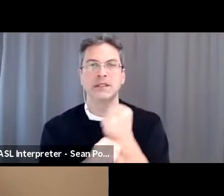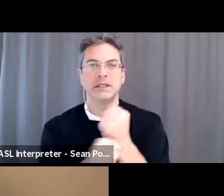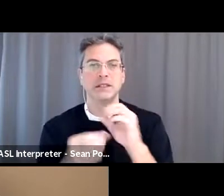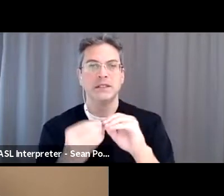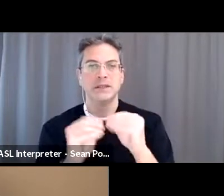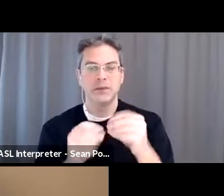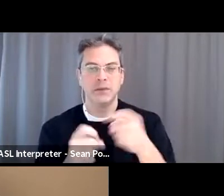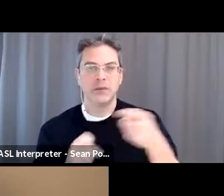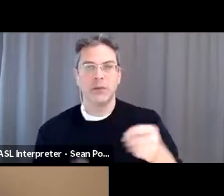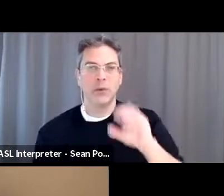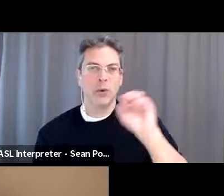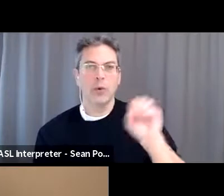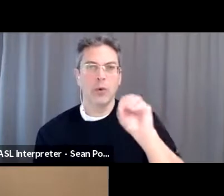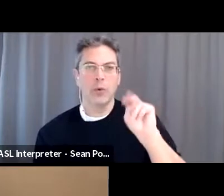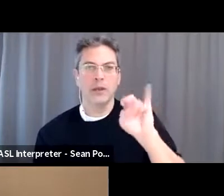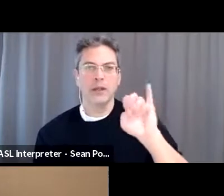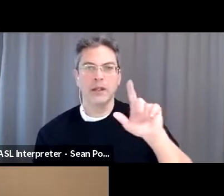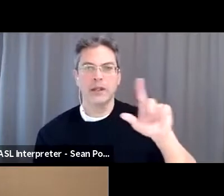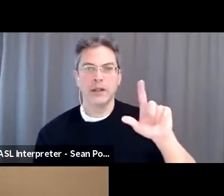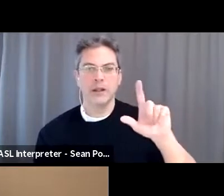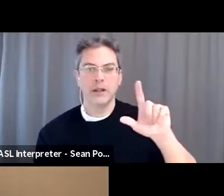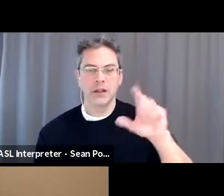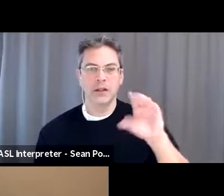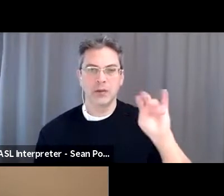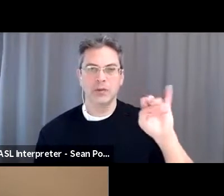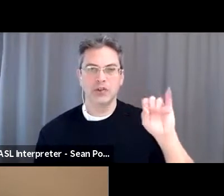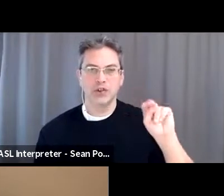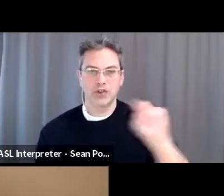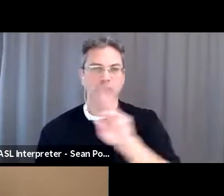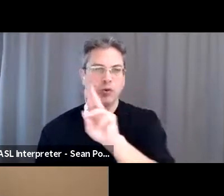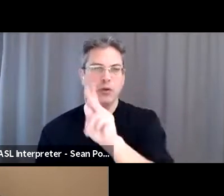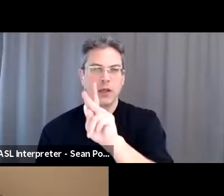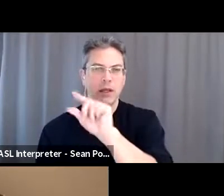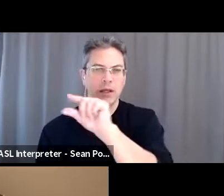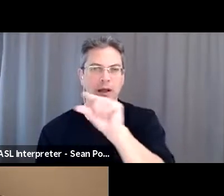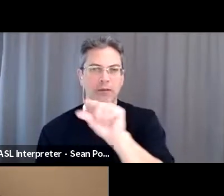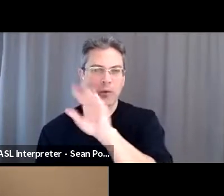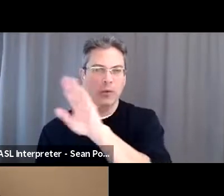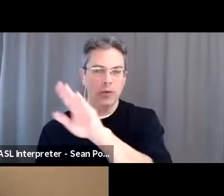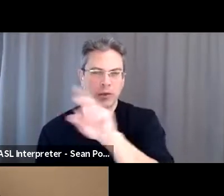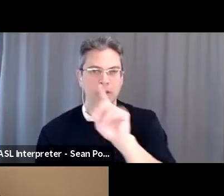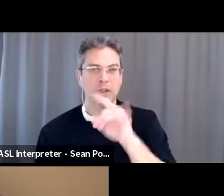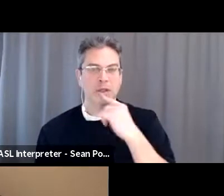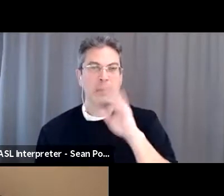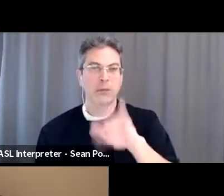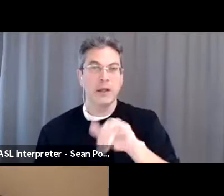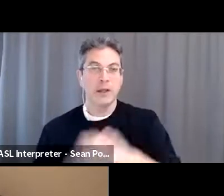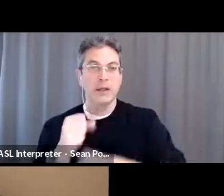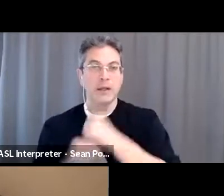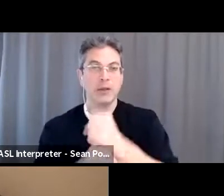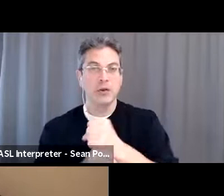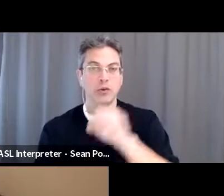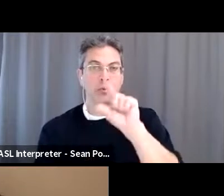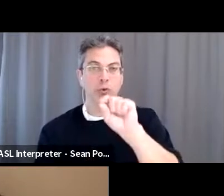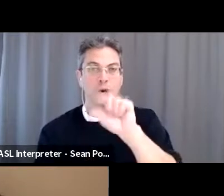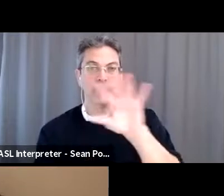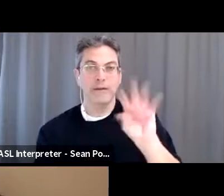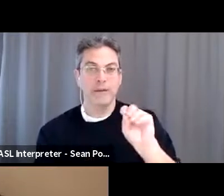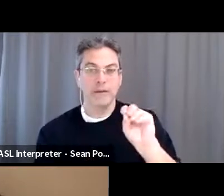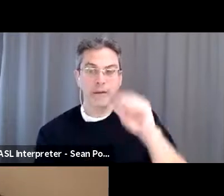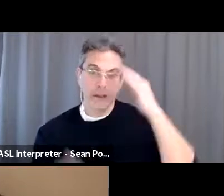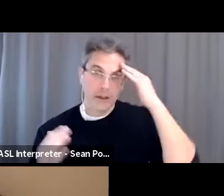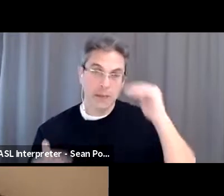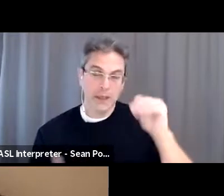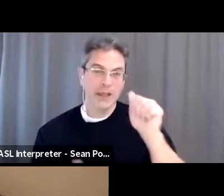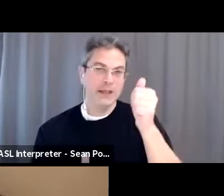O'Neill Commission, which was commissioned by the UK government around by 2050, there's the expectation that 10 million